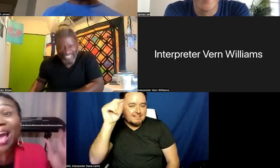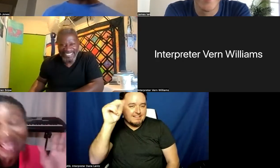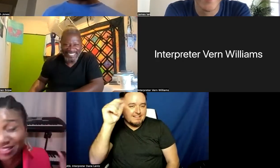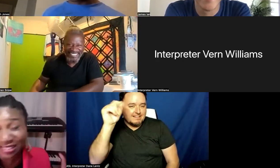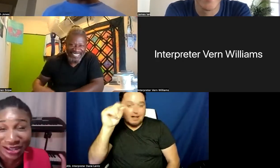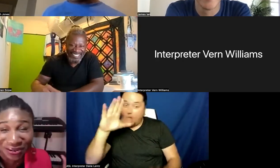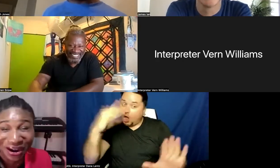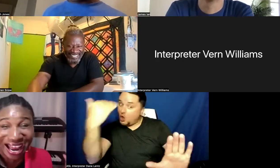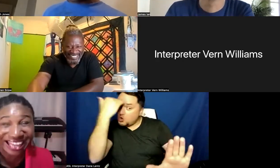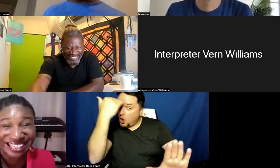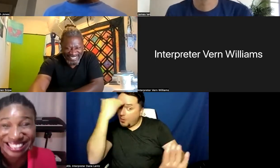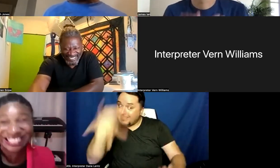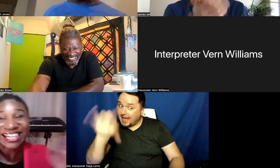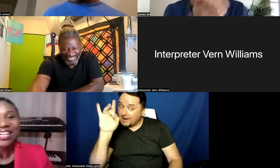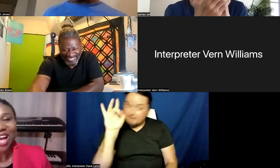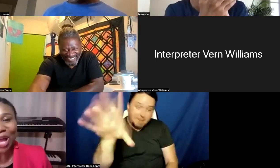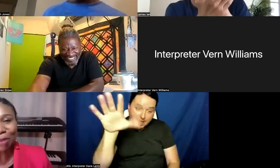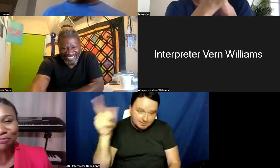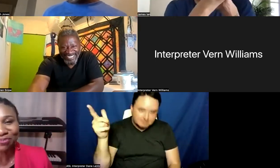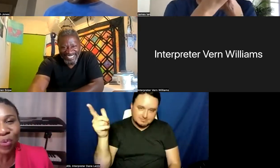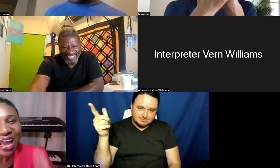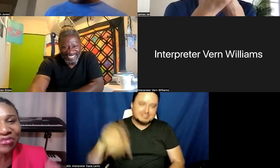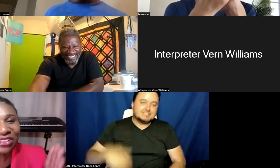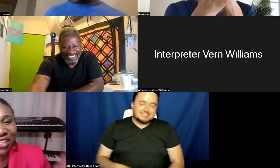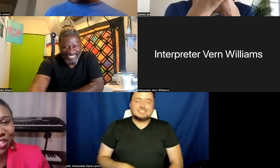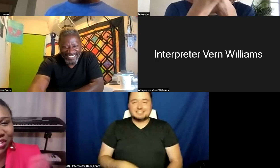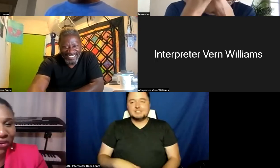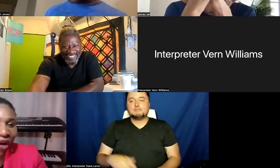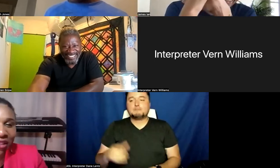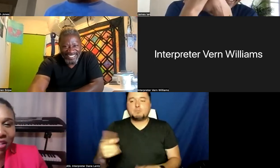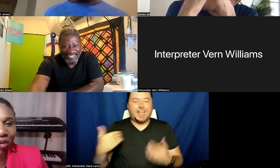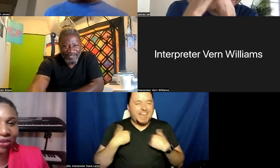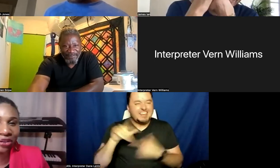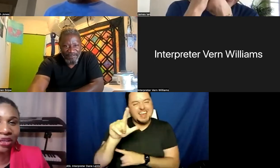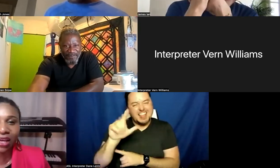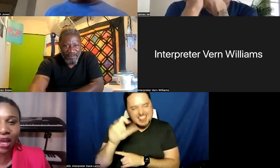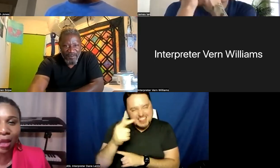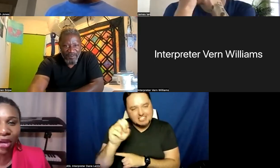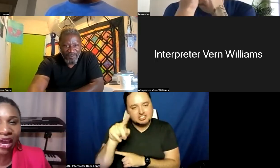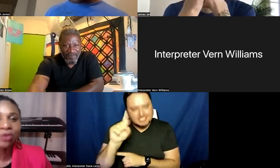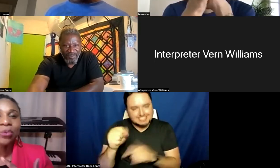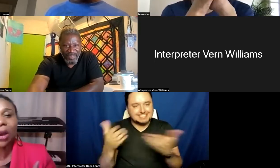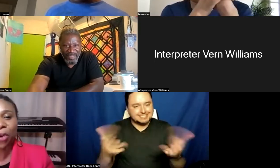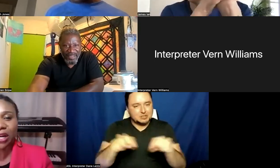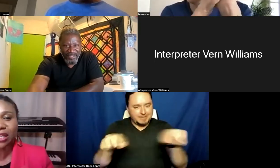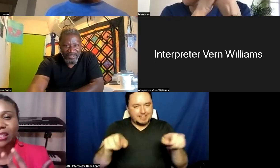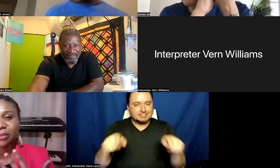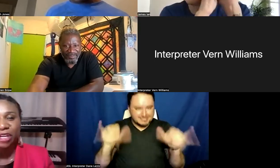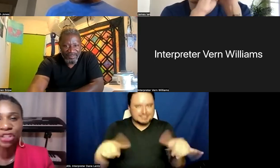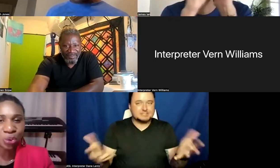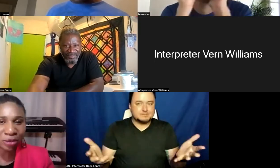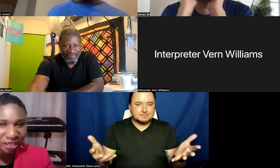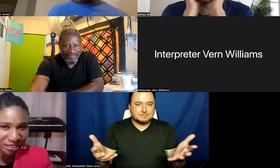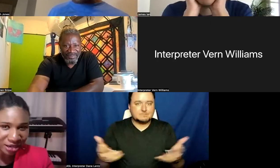know that. All right. We have legends here on this panel. And I want to